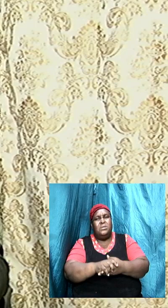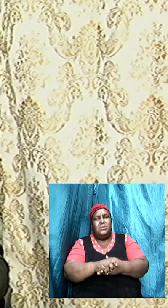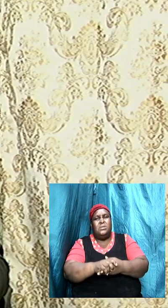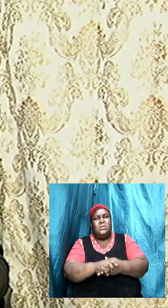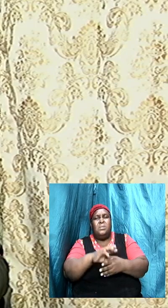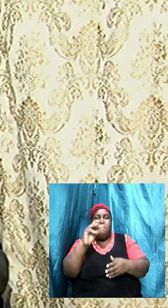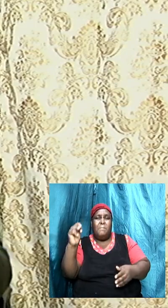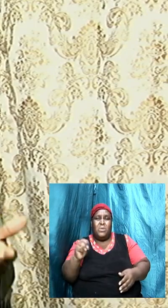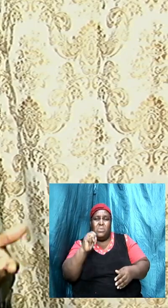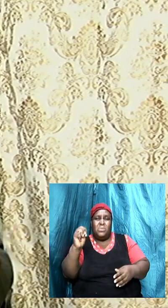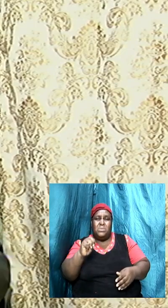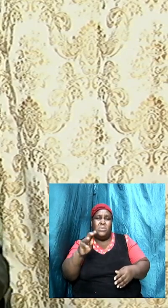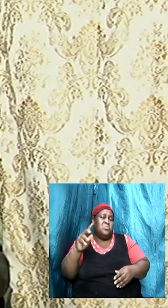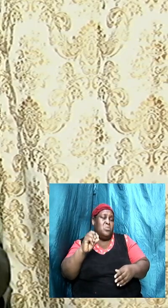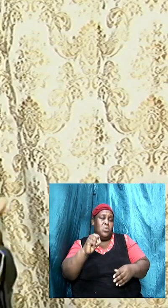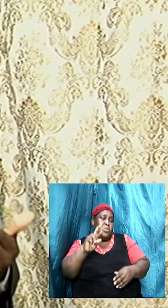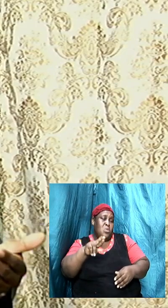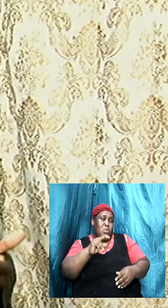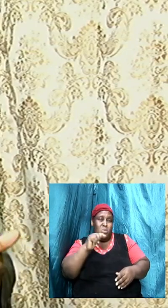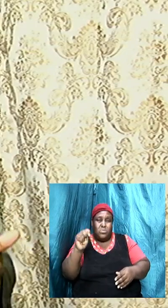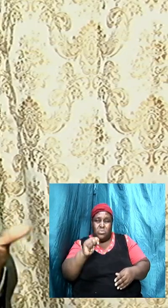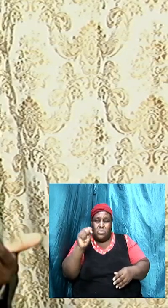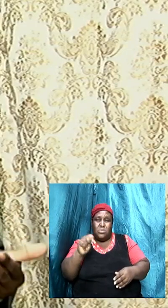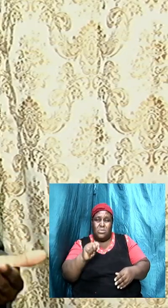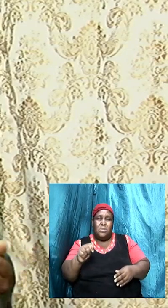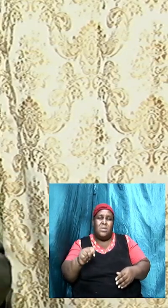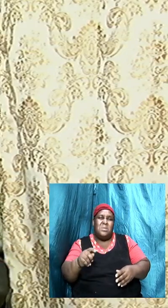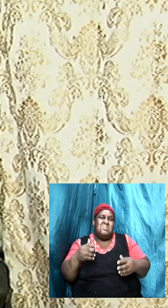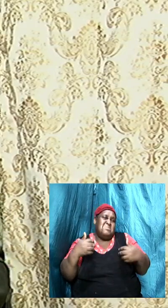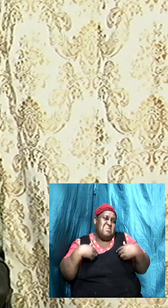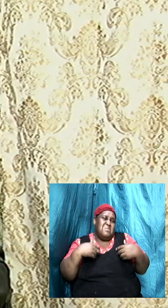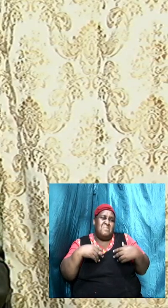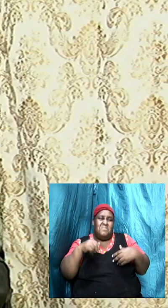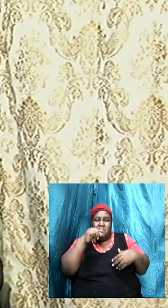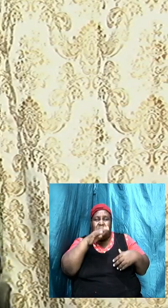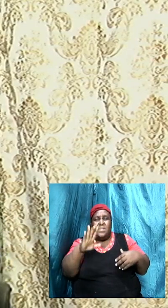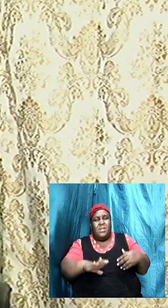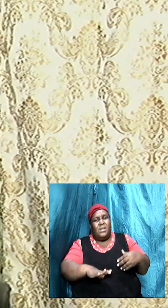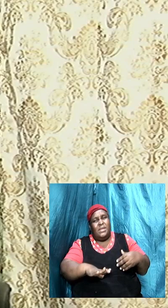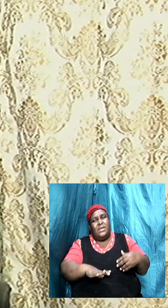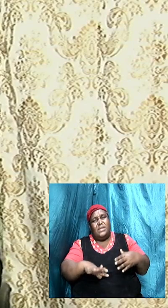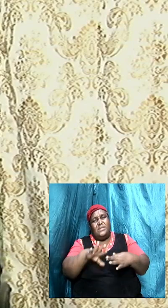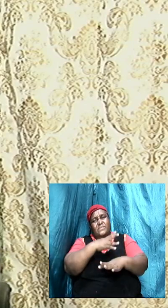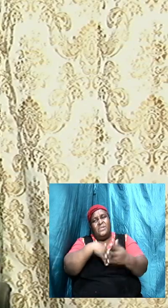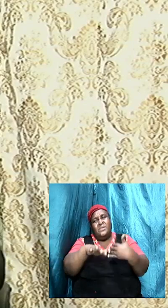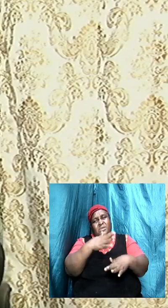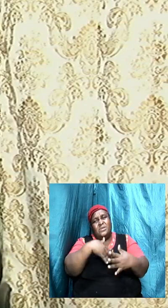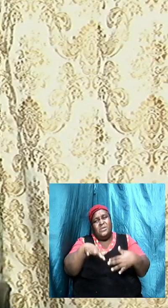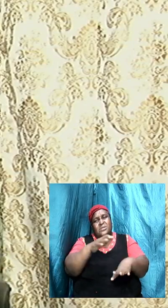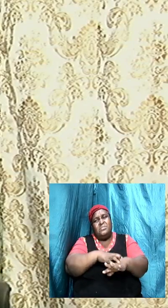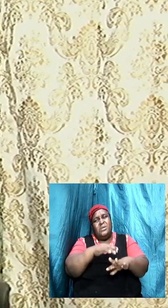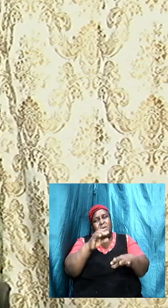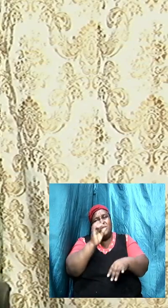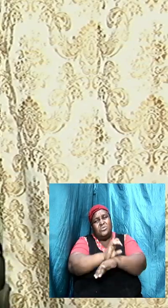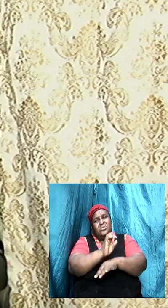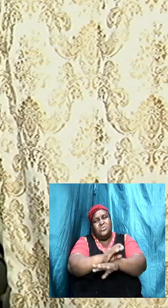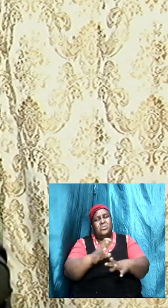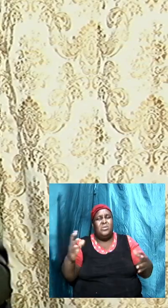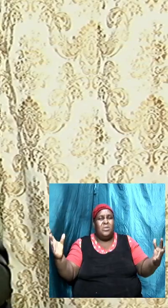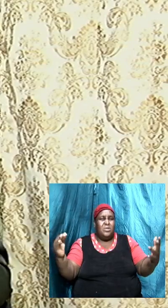Monday night or Tuesday night, you might have some form of auxiliary meeting. So you're at church. You're gathering